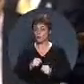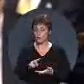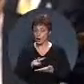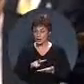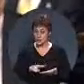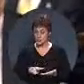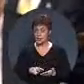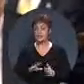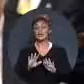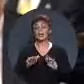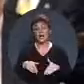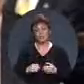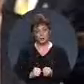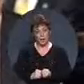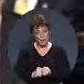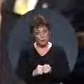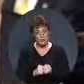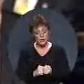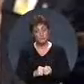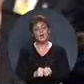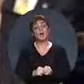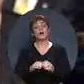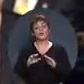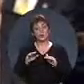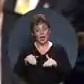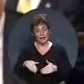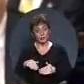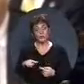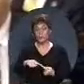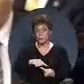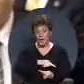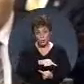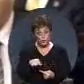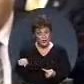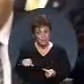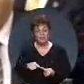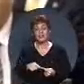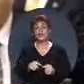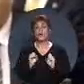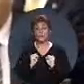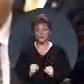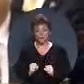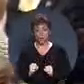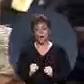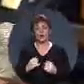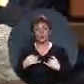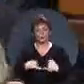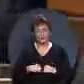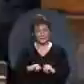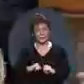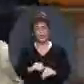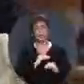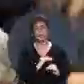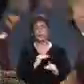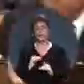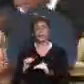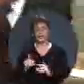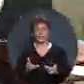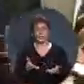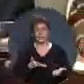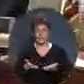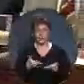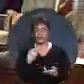yes, unanimously, dear colleague, so that we can get on and protect traditional mail rural delivery in Canada.